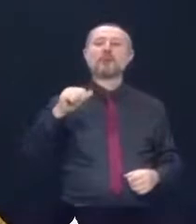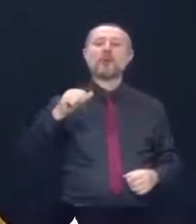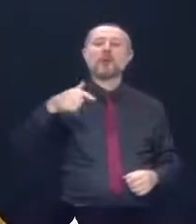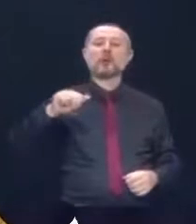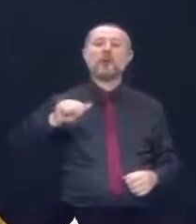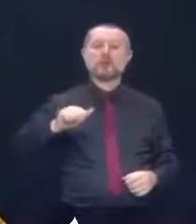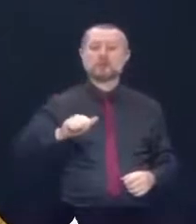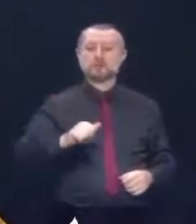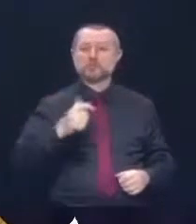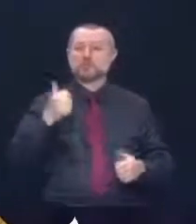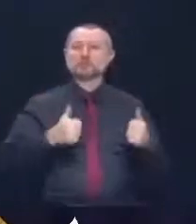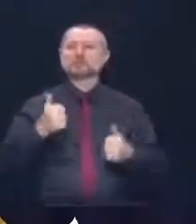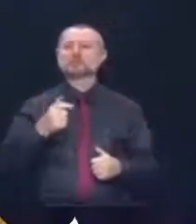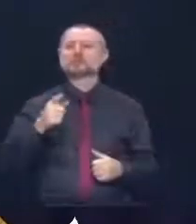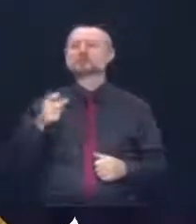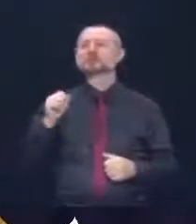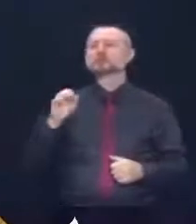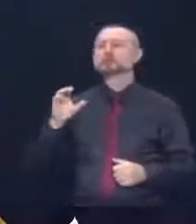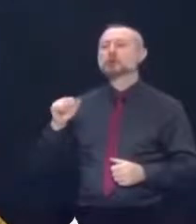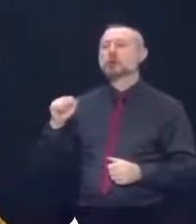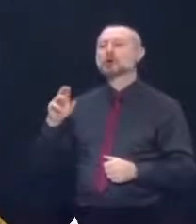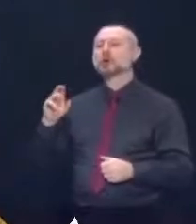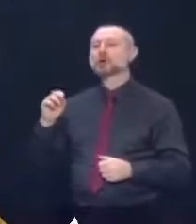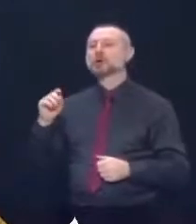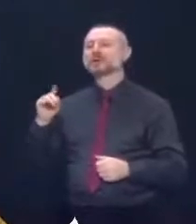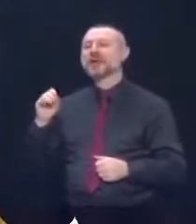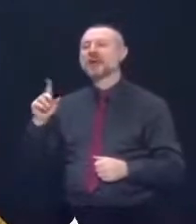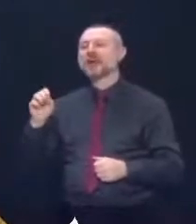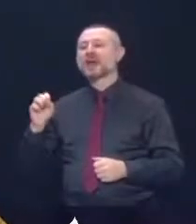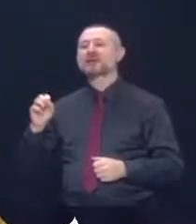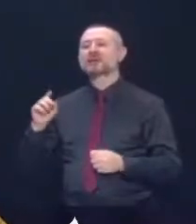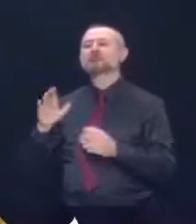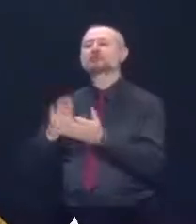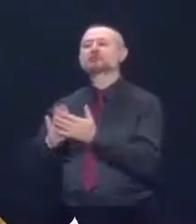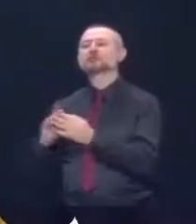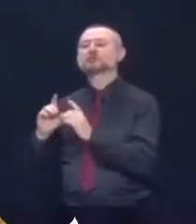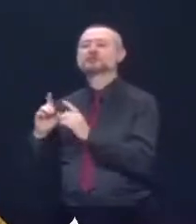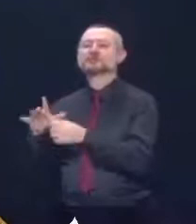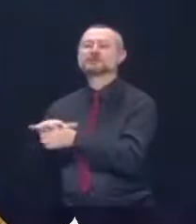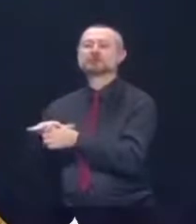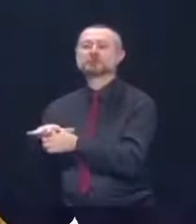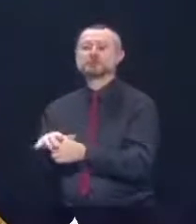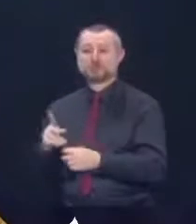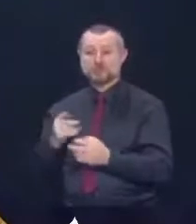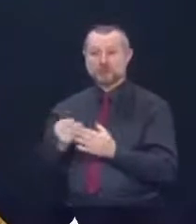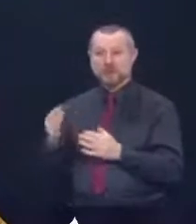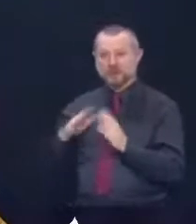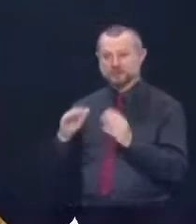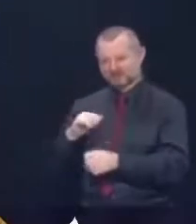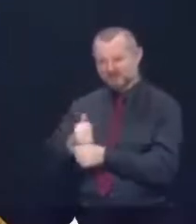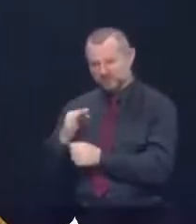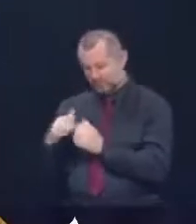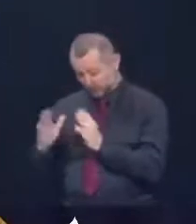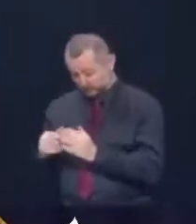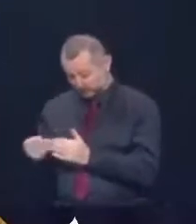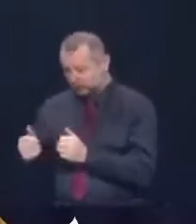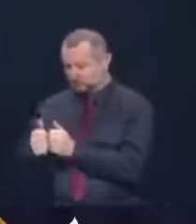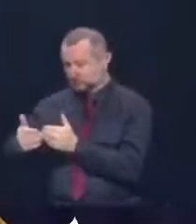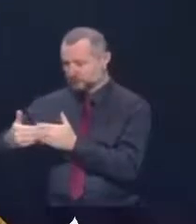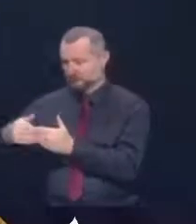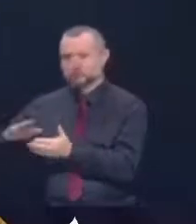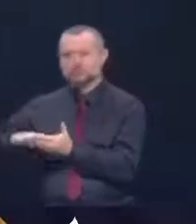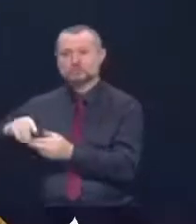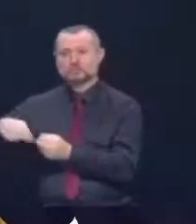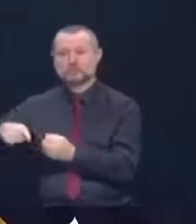District. So the school district, school board elections, school superintendents,